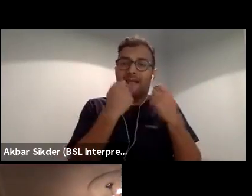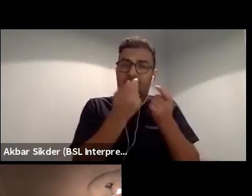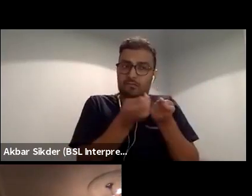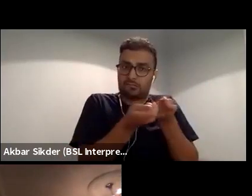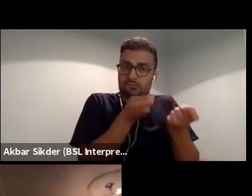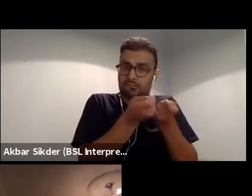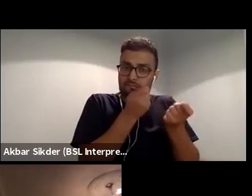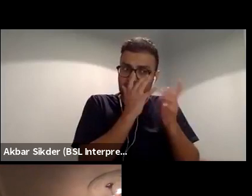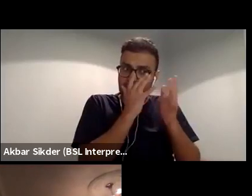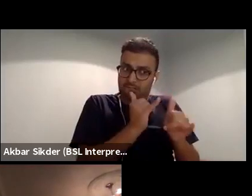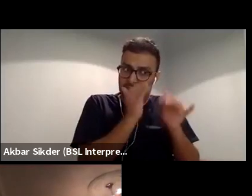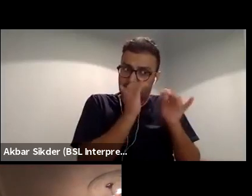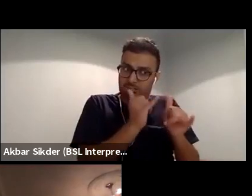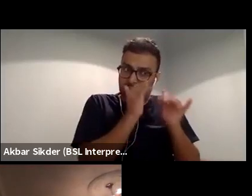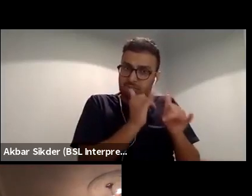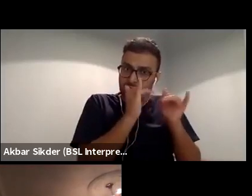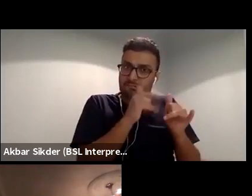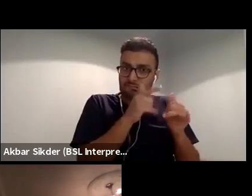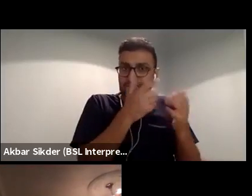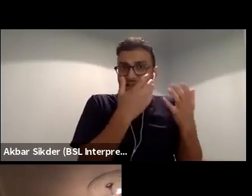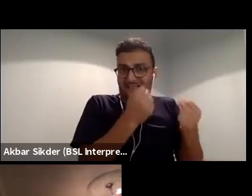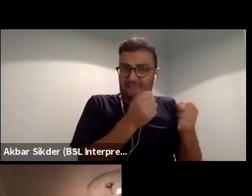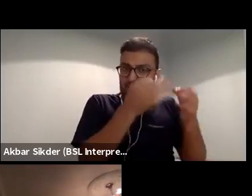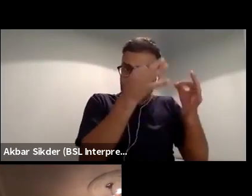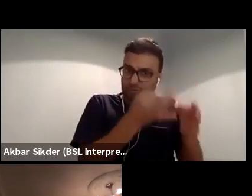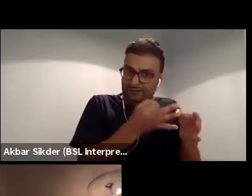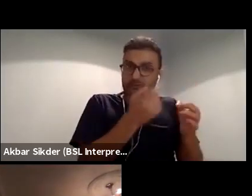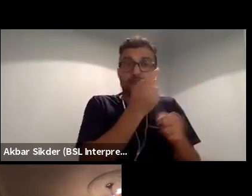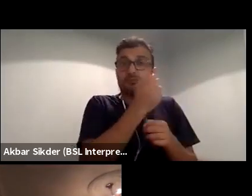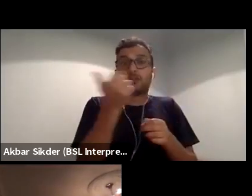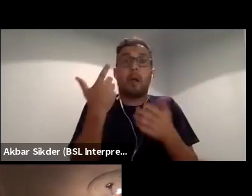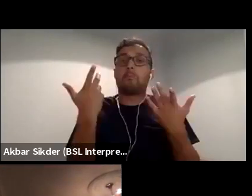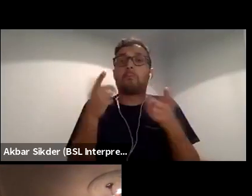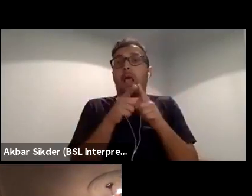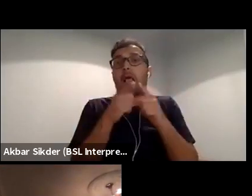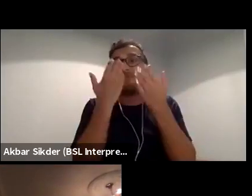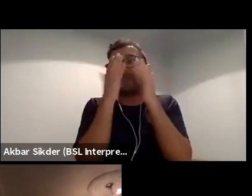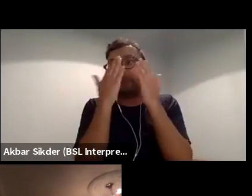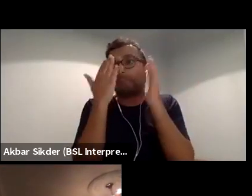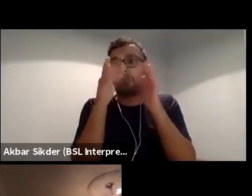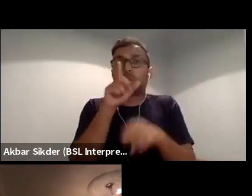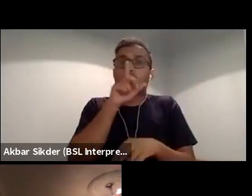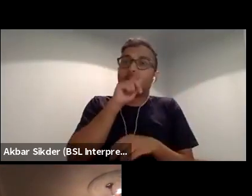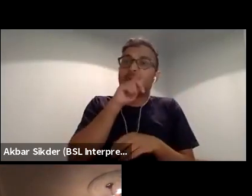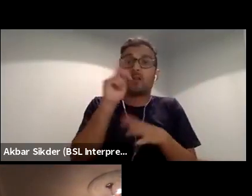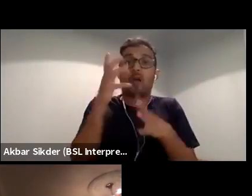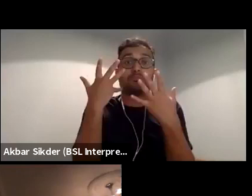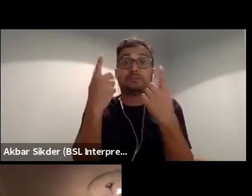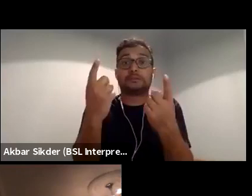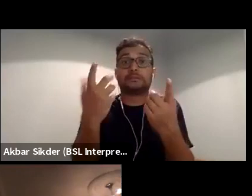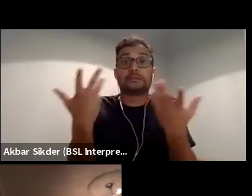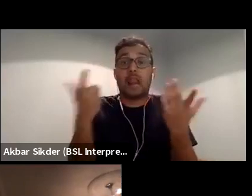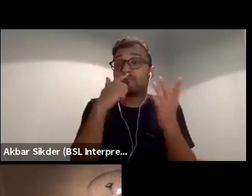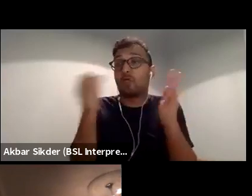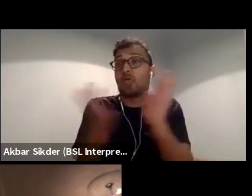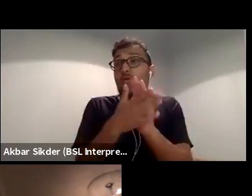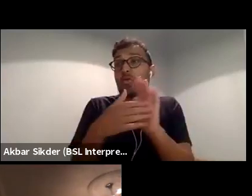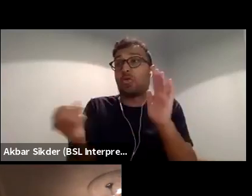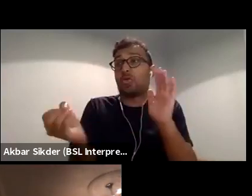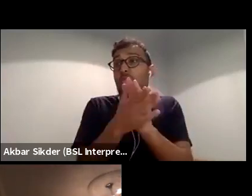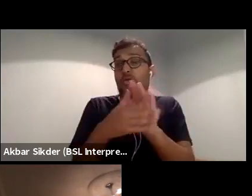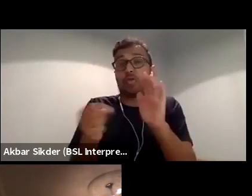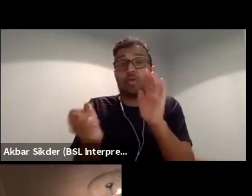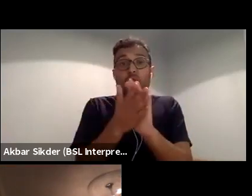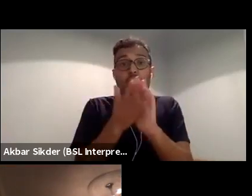to some of the online only organizations, you know, where a lot of people are getting their news first, and where a lot